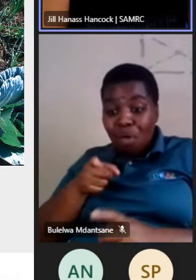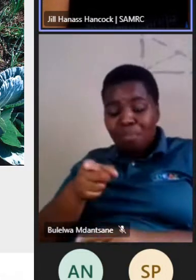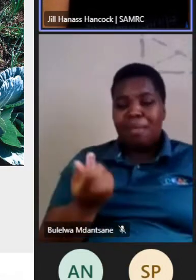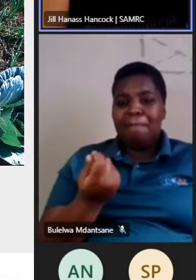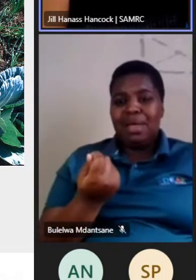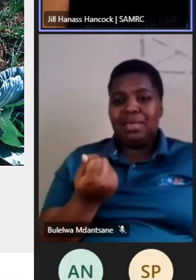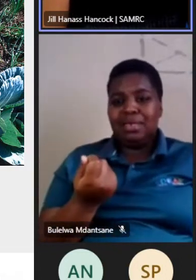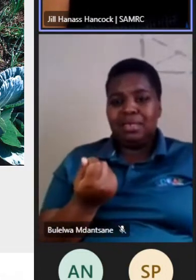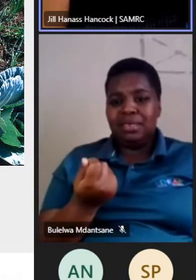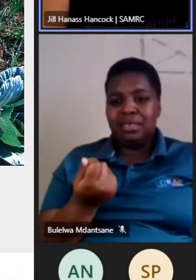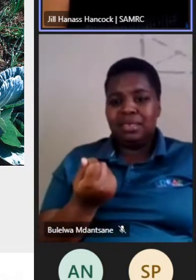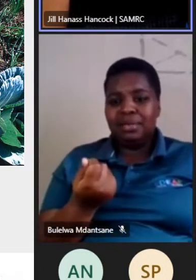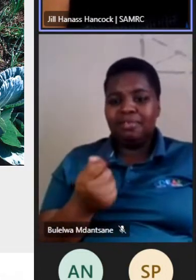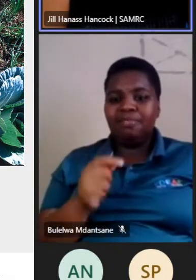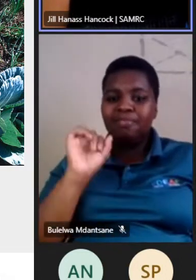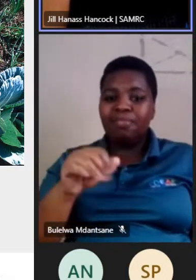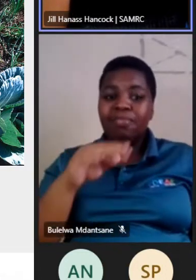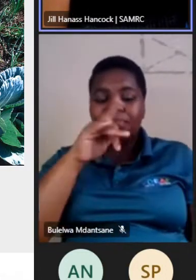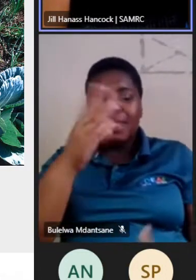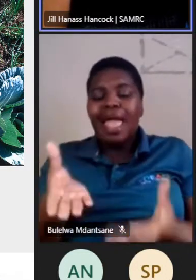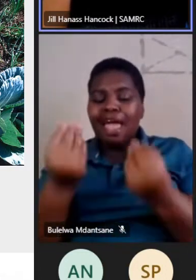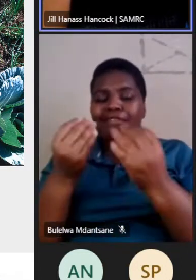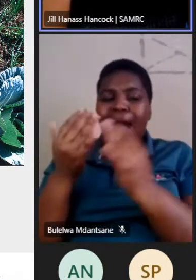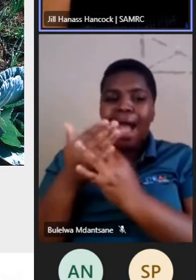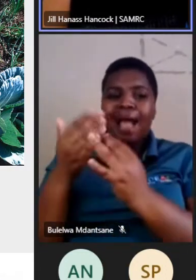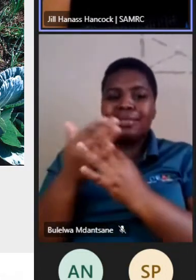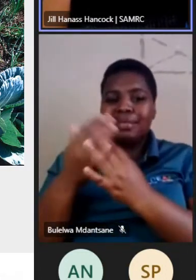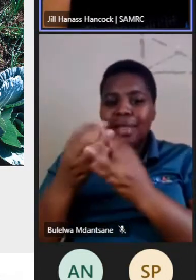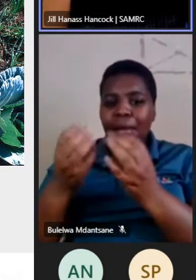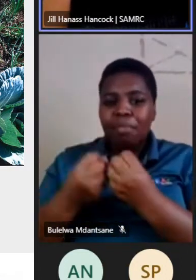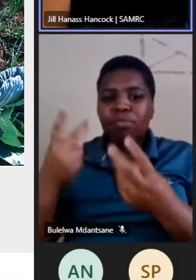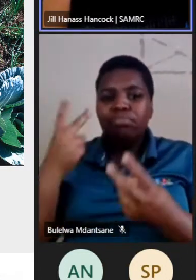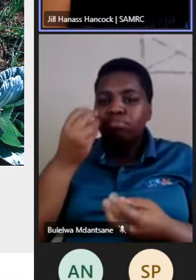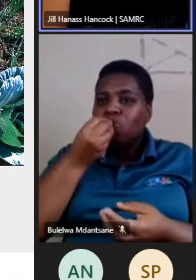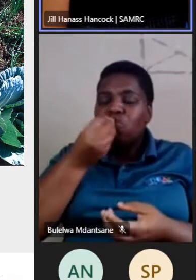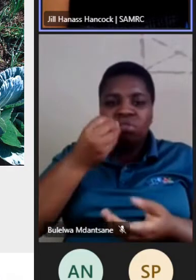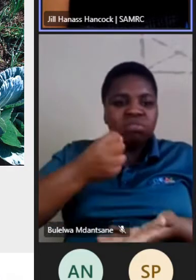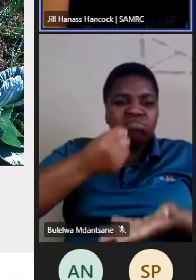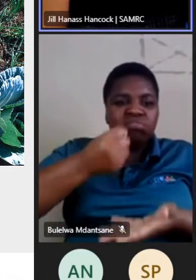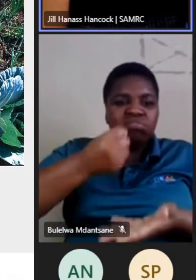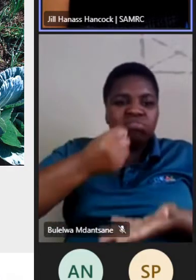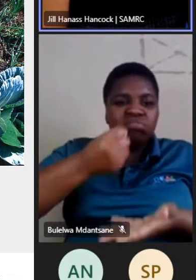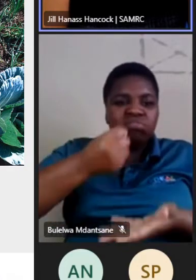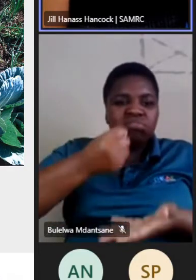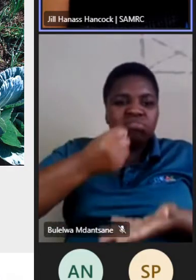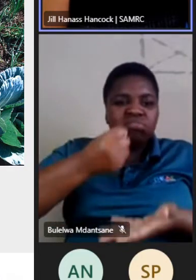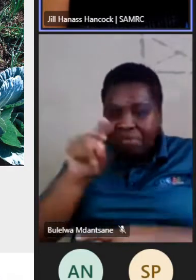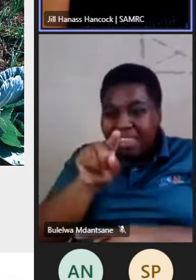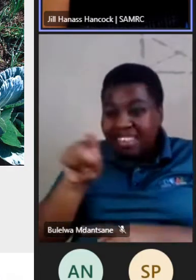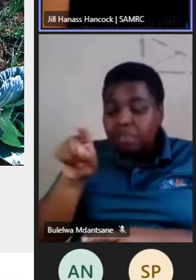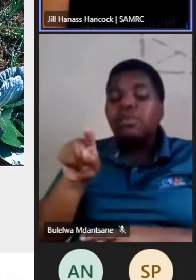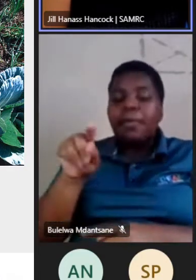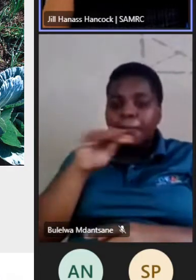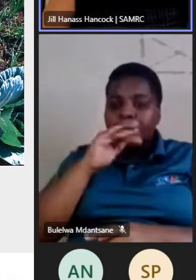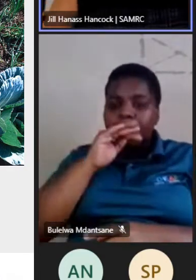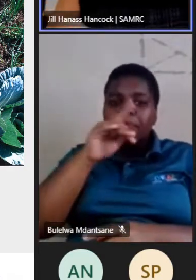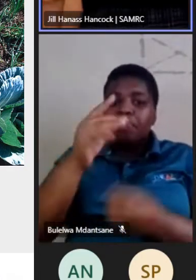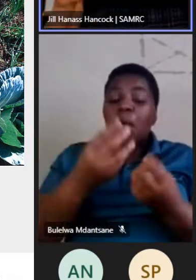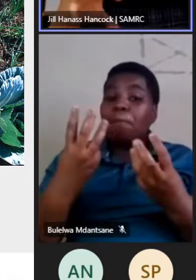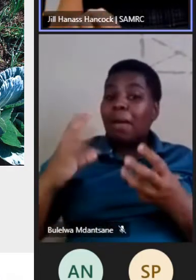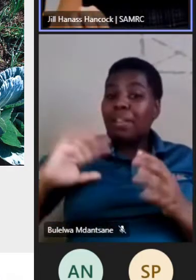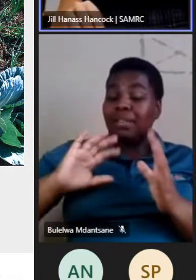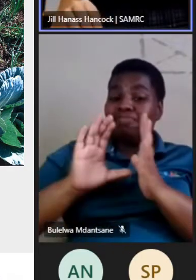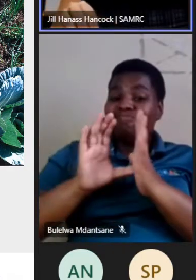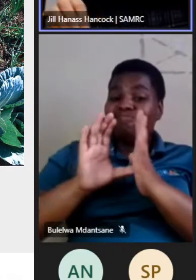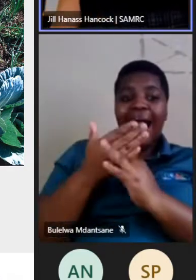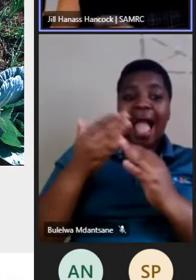People made also access to COVID relief grants and food parcels, as I already said. For those people with disabilities who access only